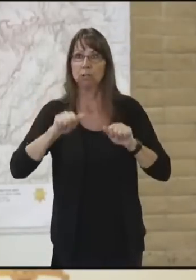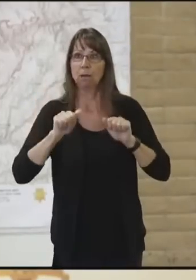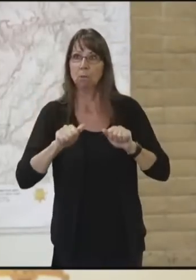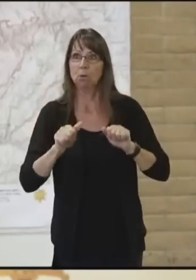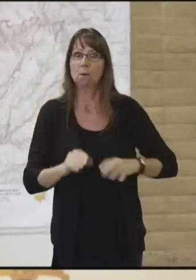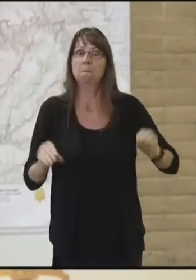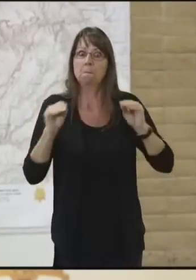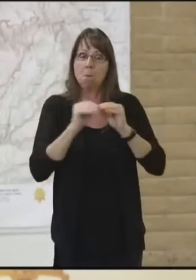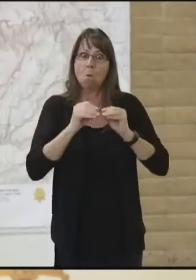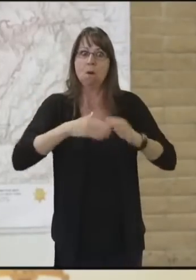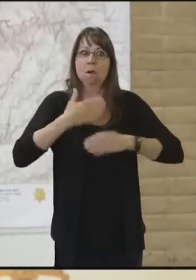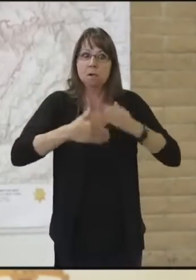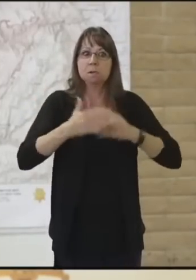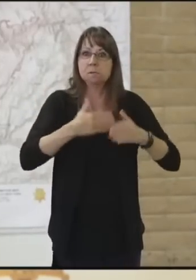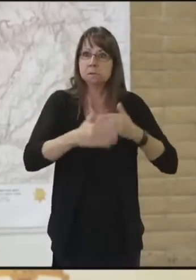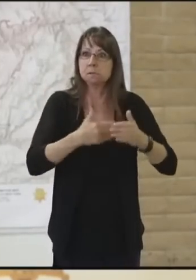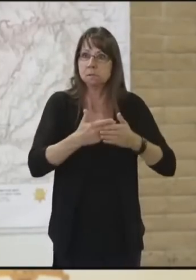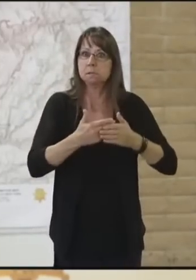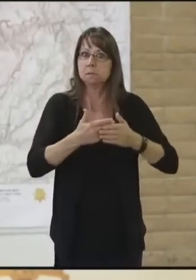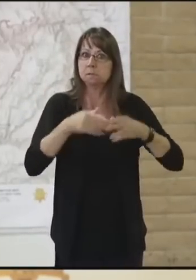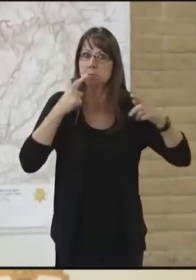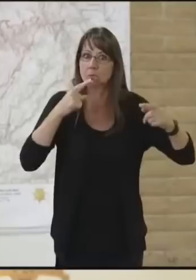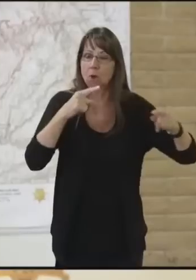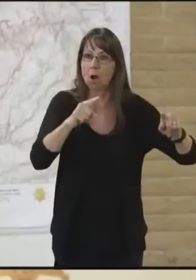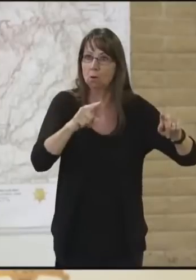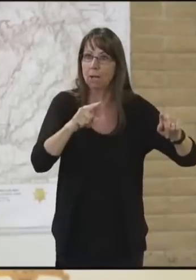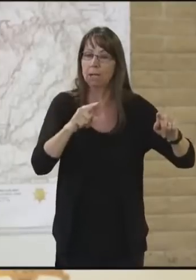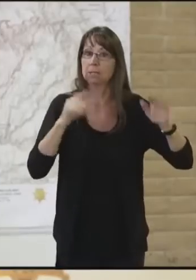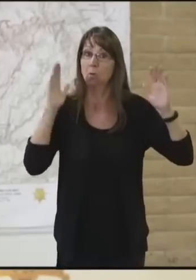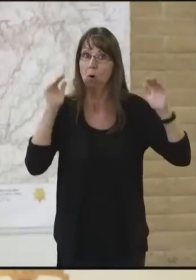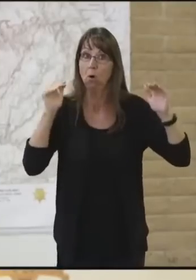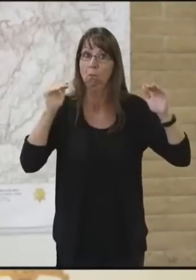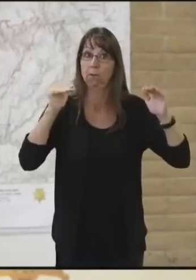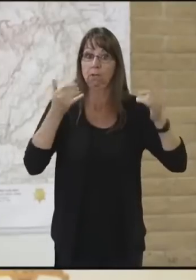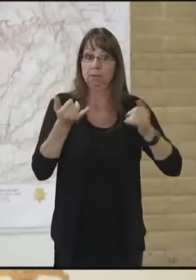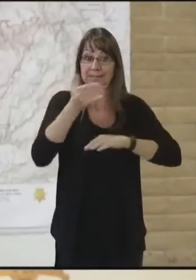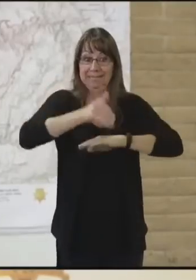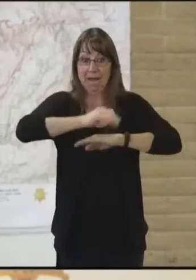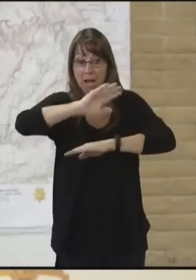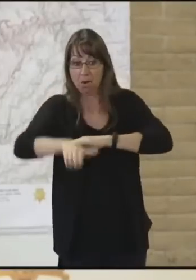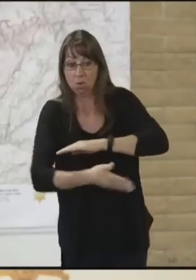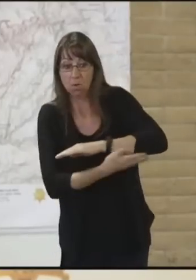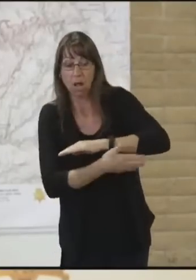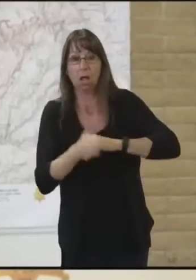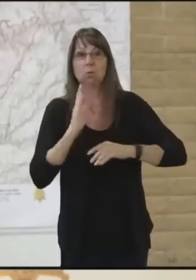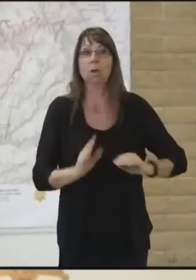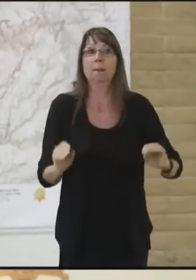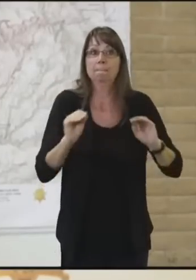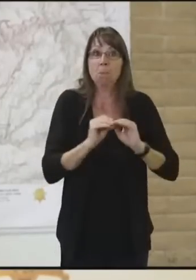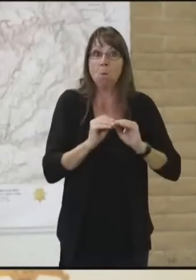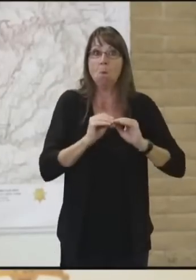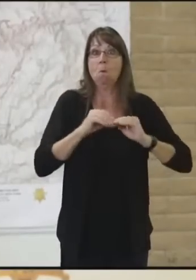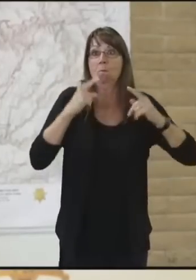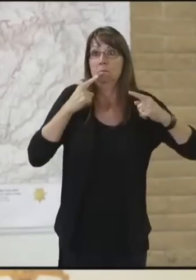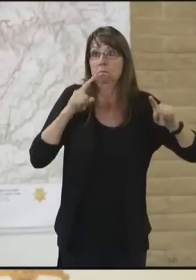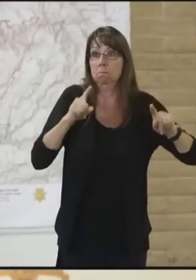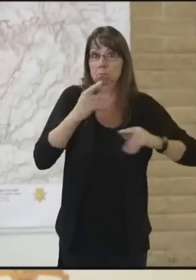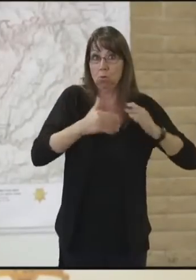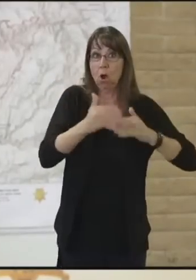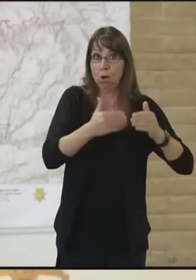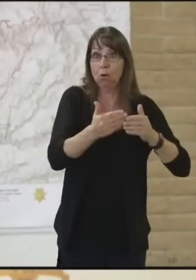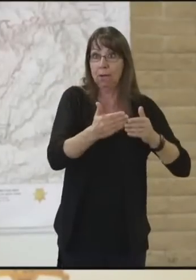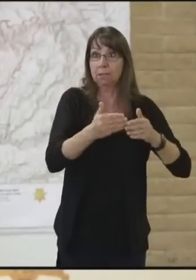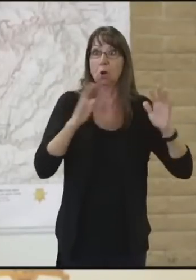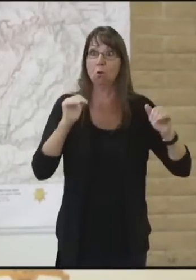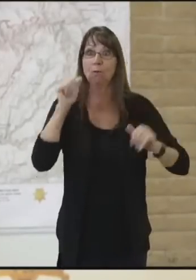deal of progress and have today, and we'll hope that through the night they'll make more progress and we'll have some good things to report to you tomorrow about the progress they've